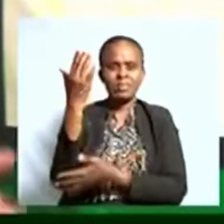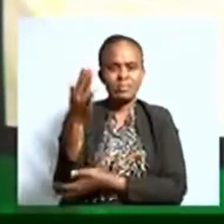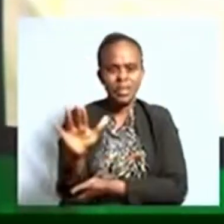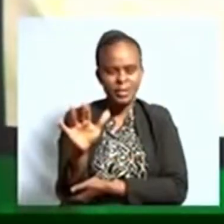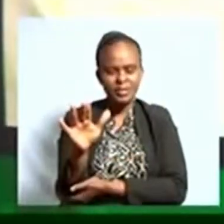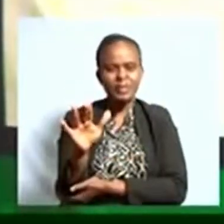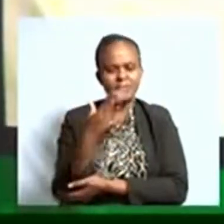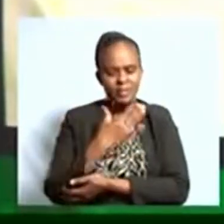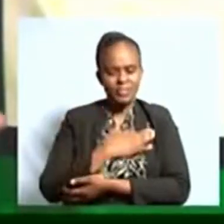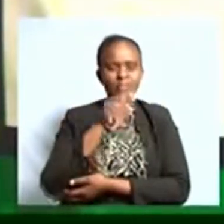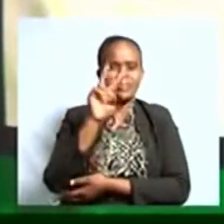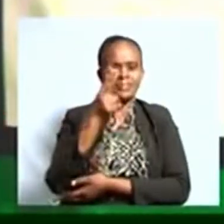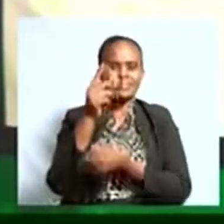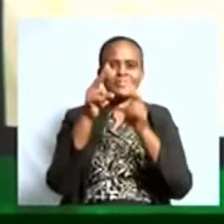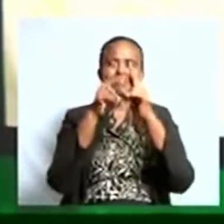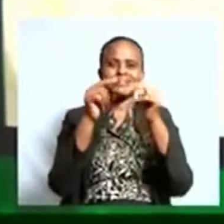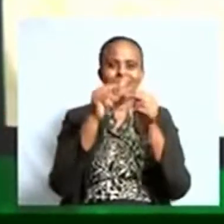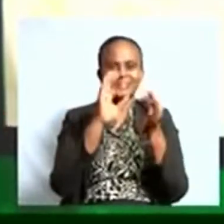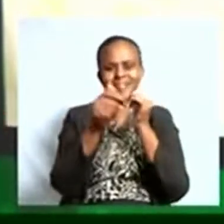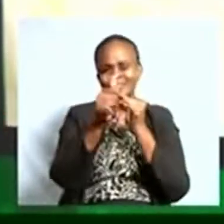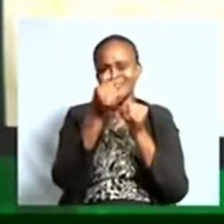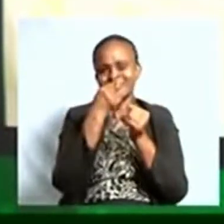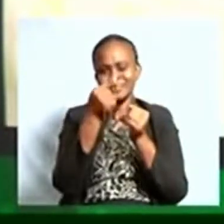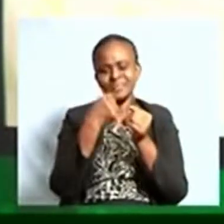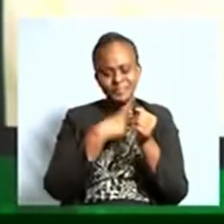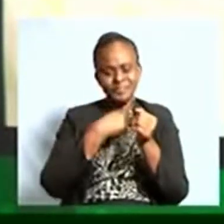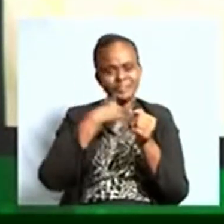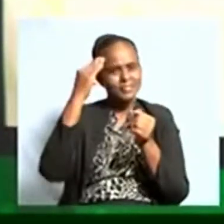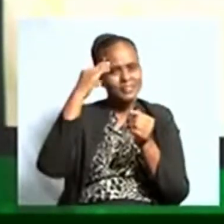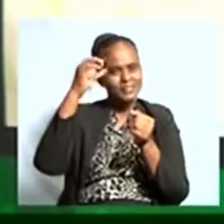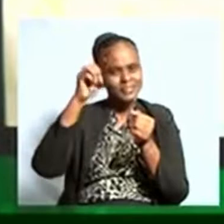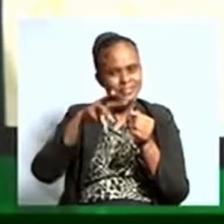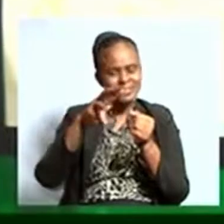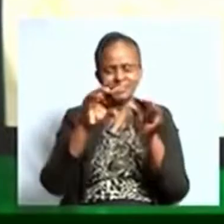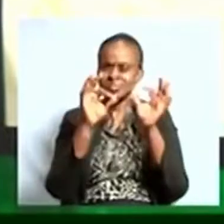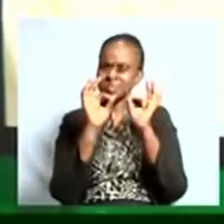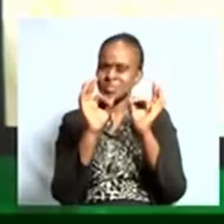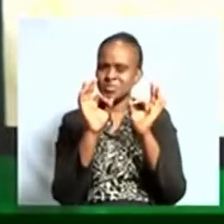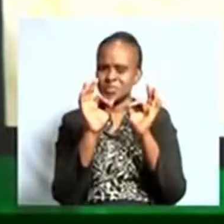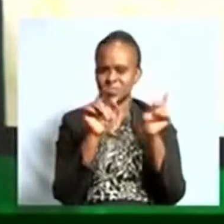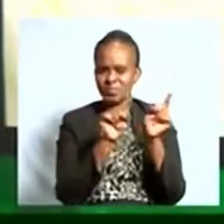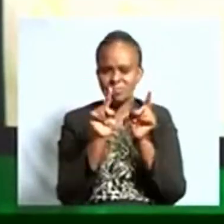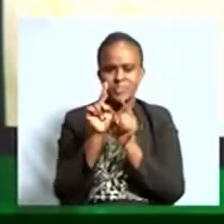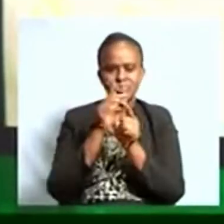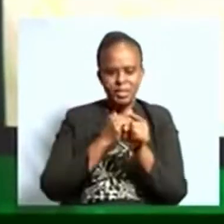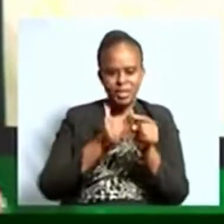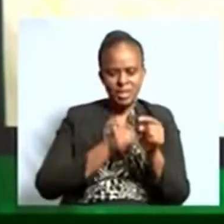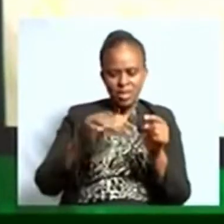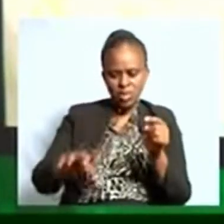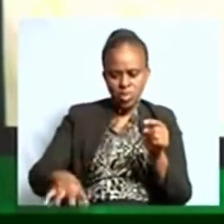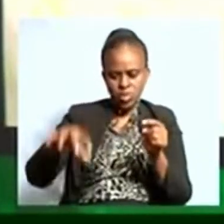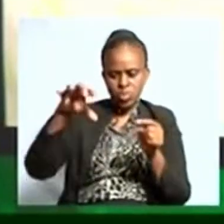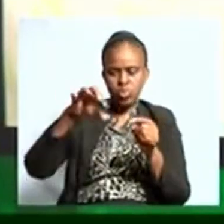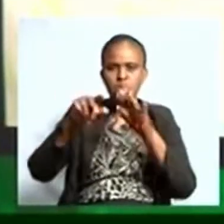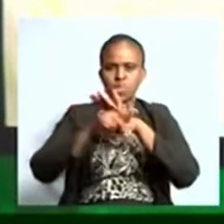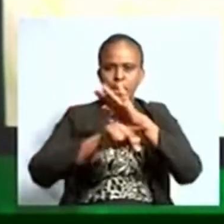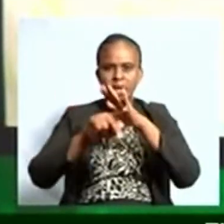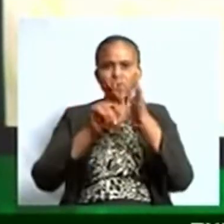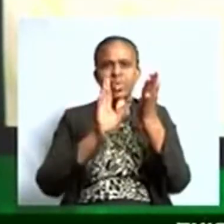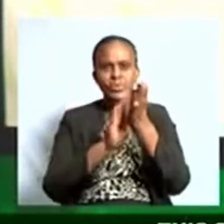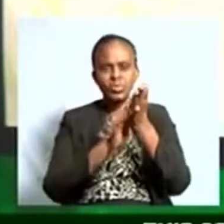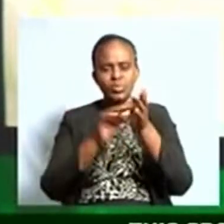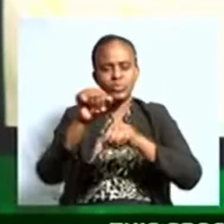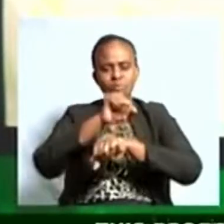like my second village, if you like. So I know Munali very well, and also having been raised there from primary school, secondary